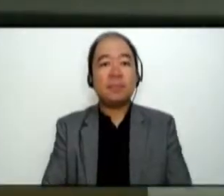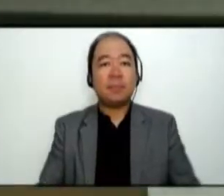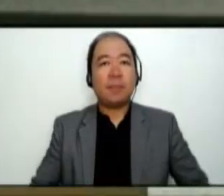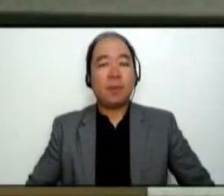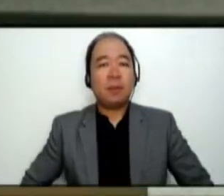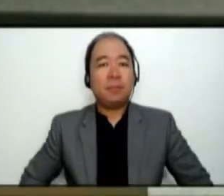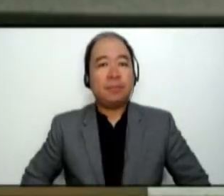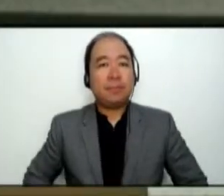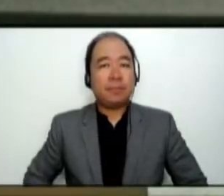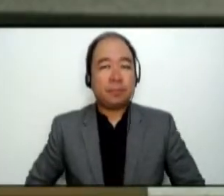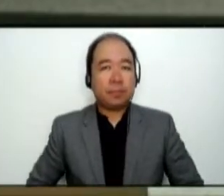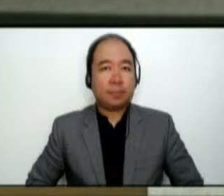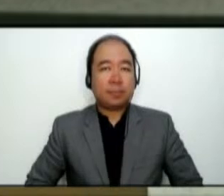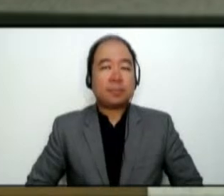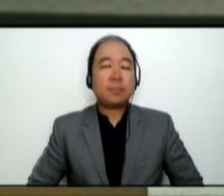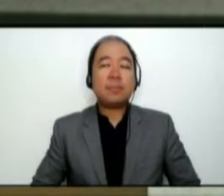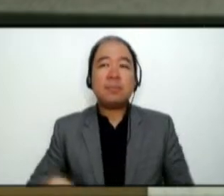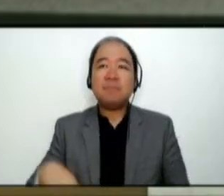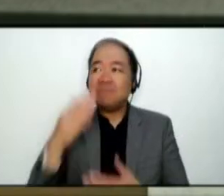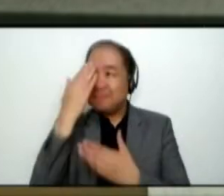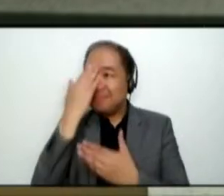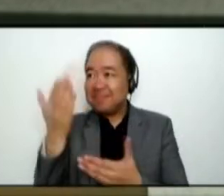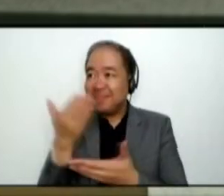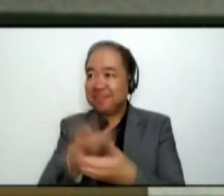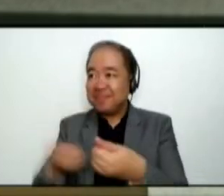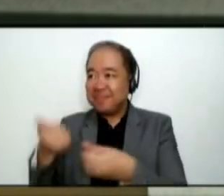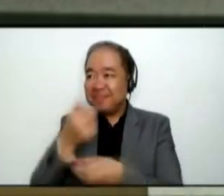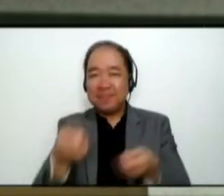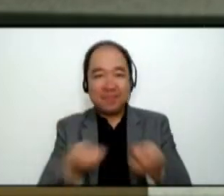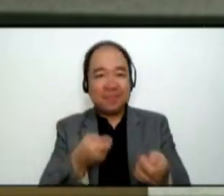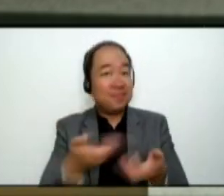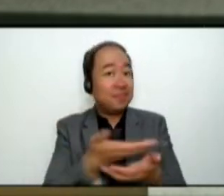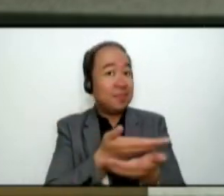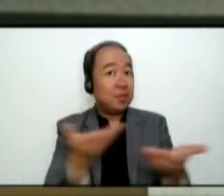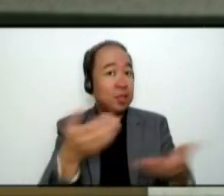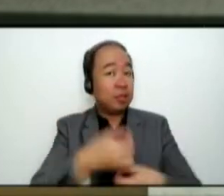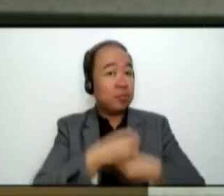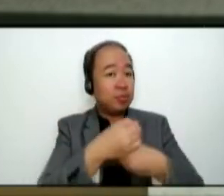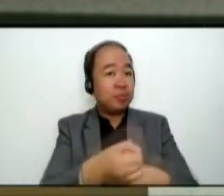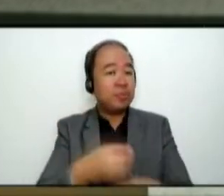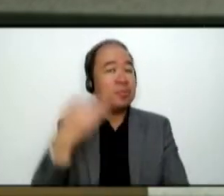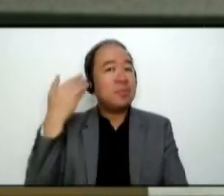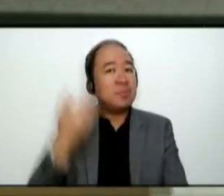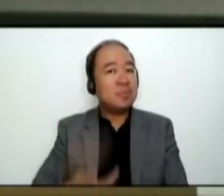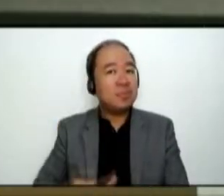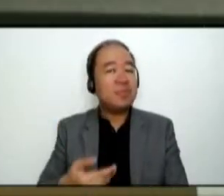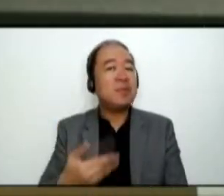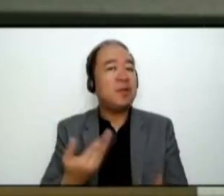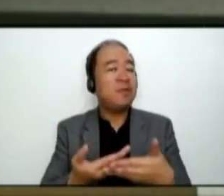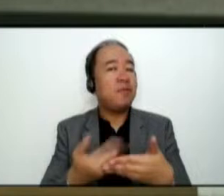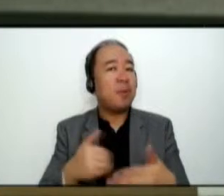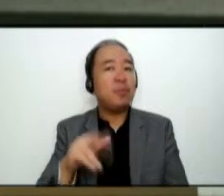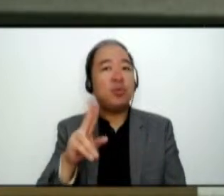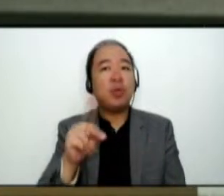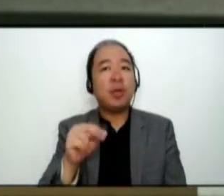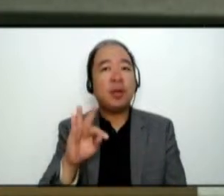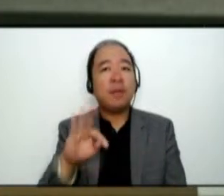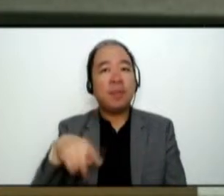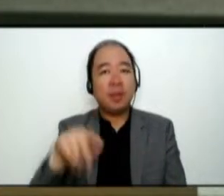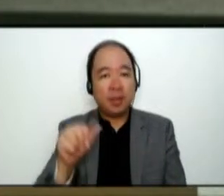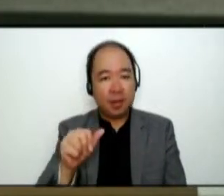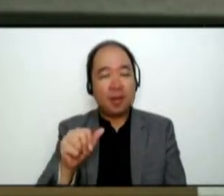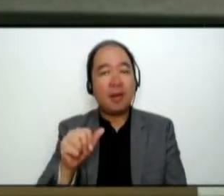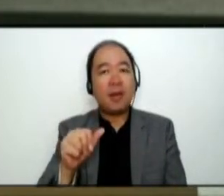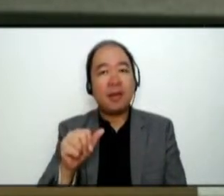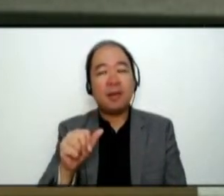Honorable Chair, distinguished delegates, esteemed colleagues, my name is Wasana Im Aim from UNFPA Asia and the Pacific Regional